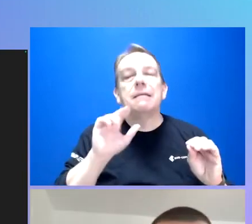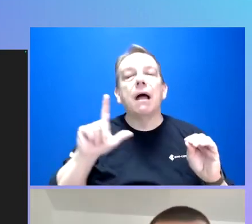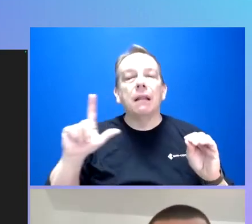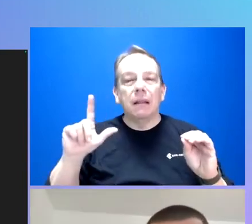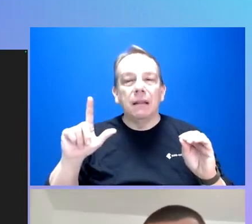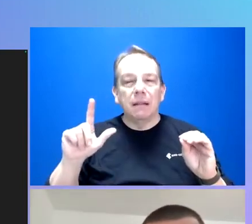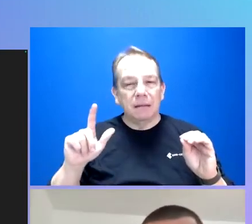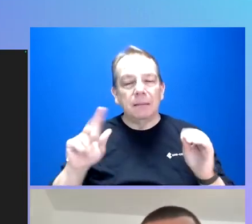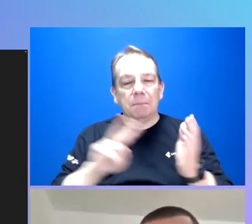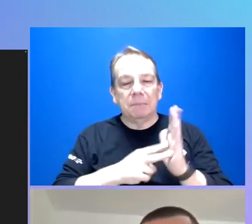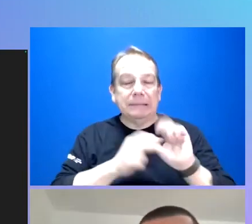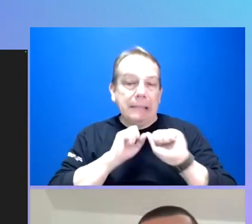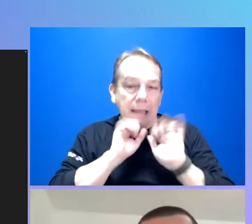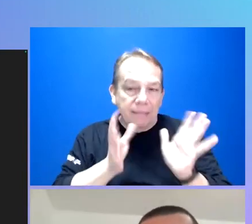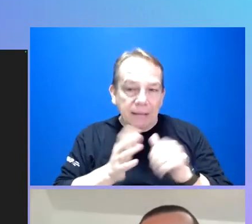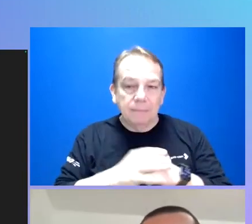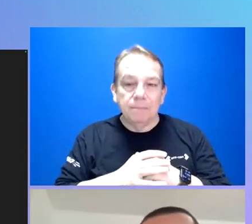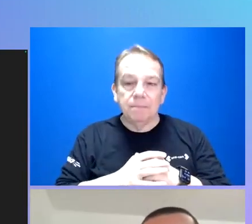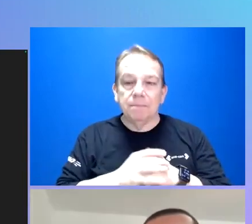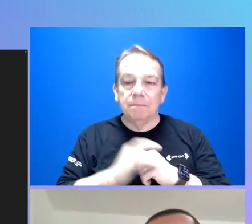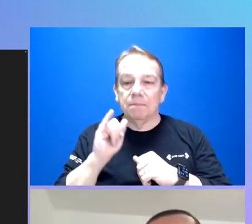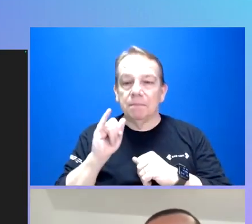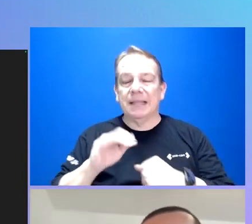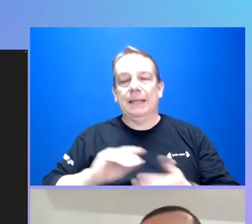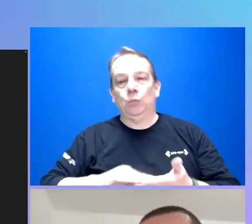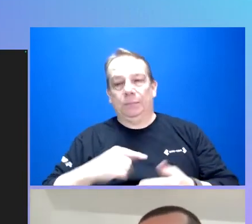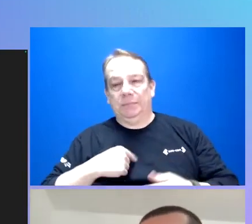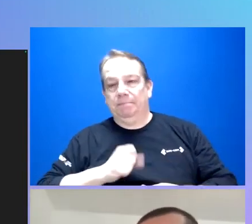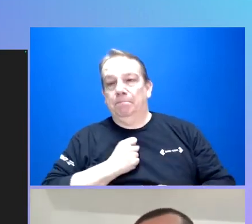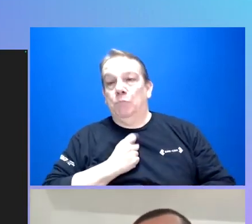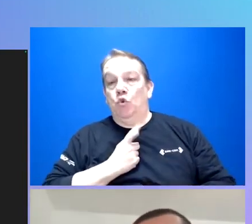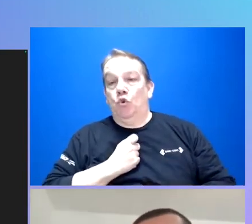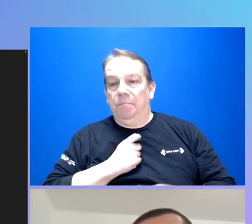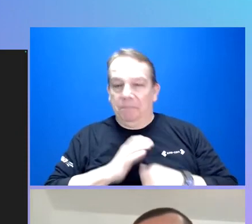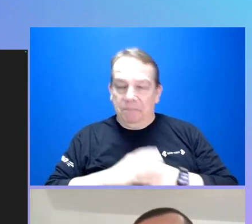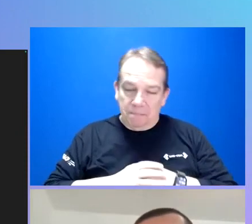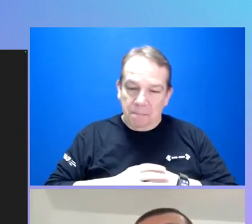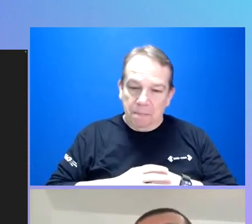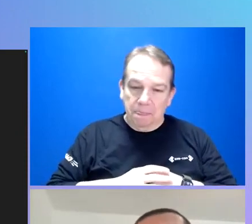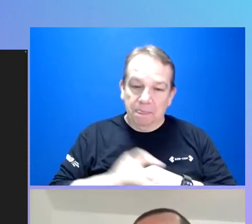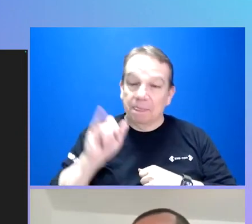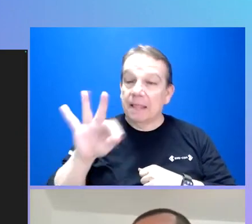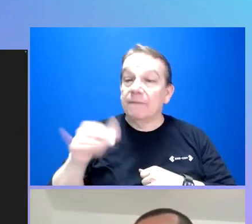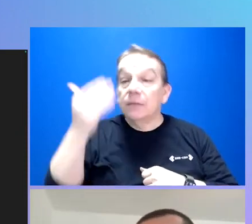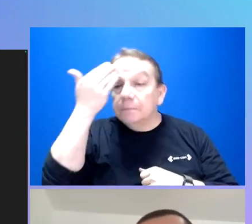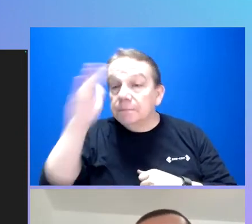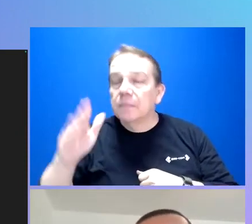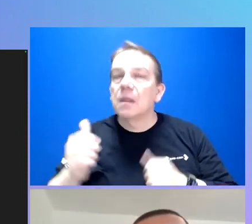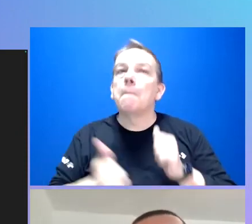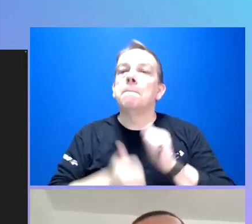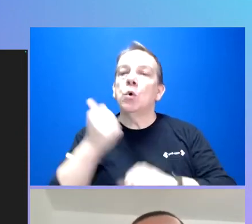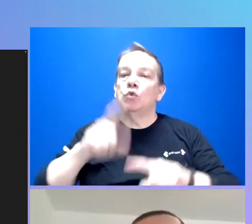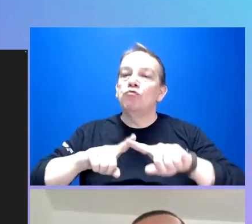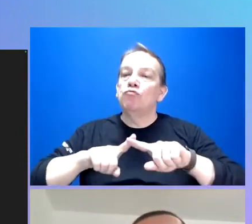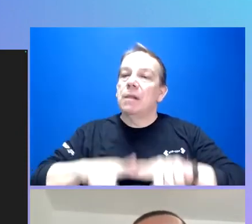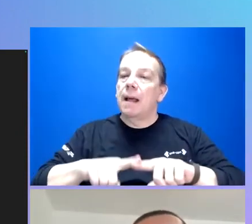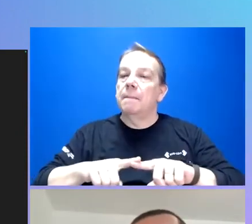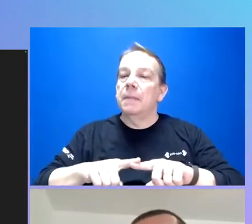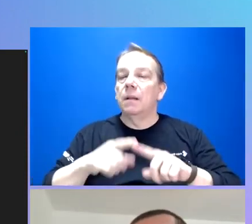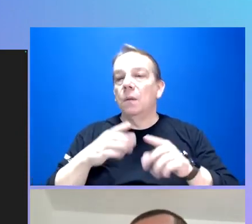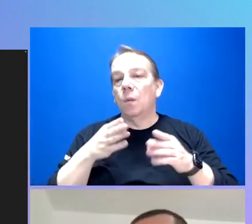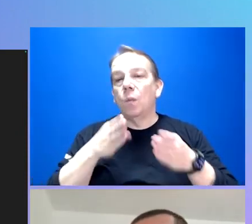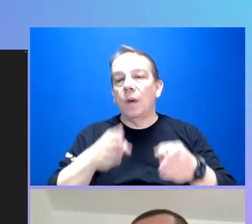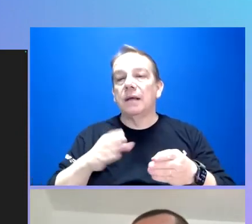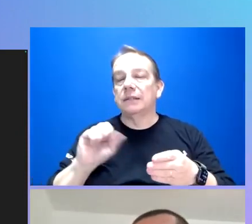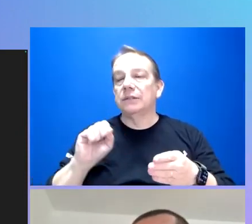text, which is, if you're, not aware already, is the most reliable way to make